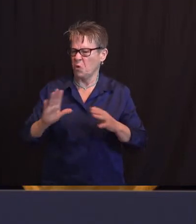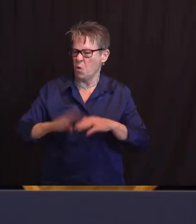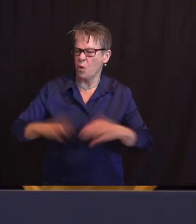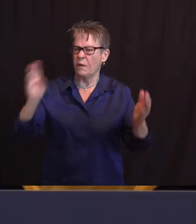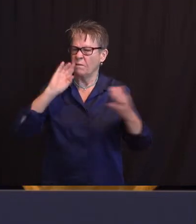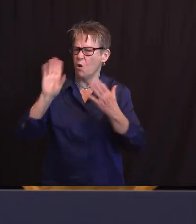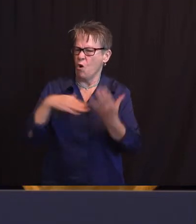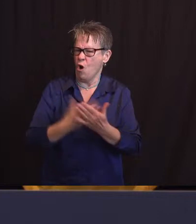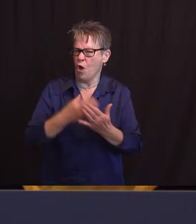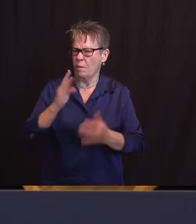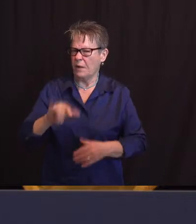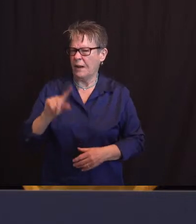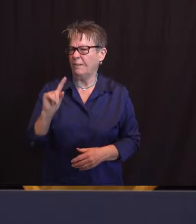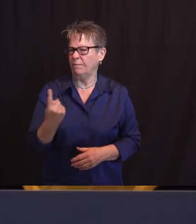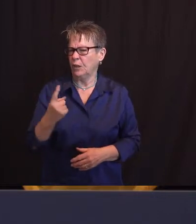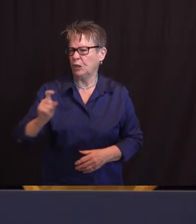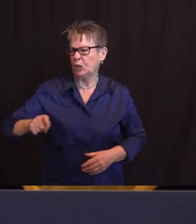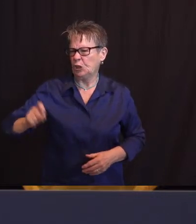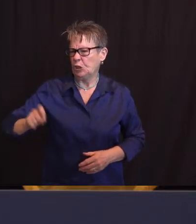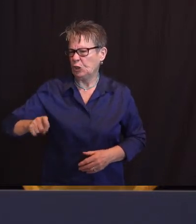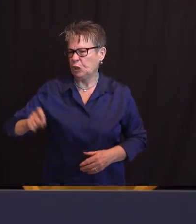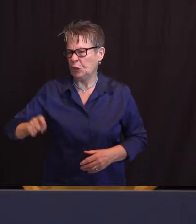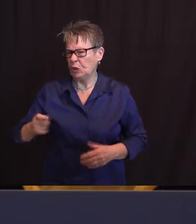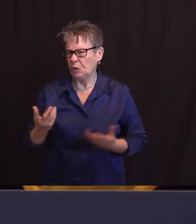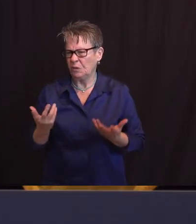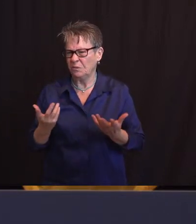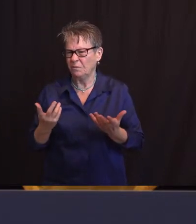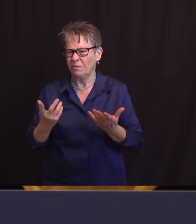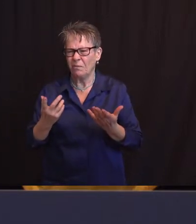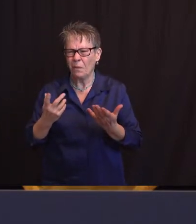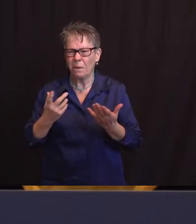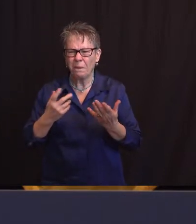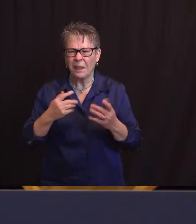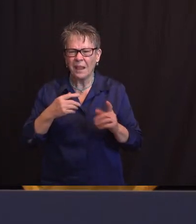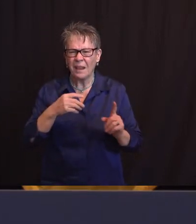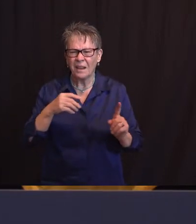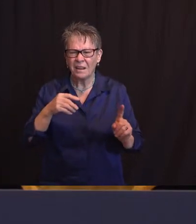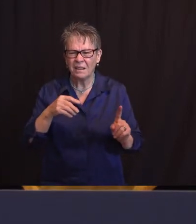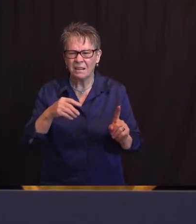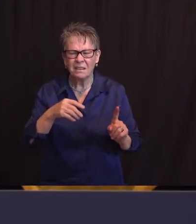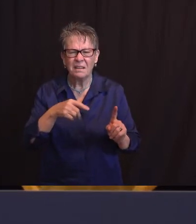J&J count. I know we're not counting them twice, but any comments on how J&J is counted on the dashboard?